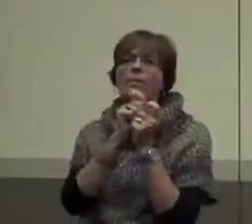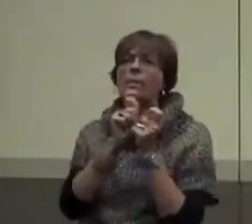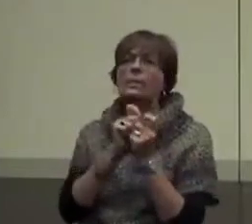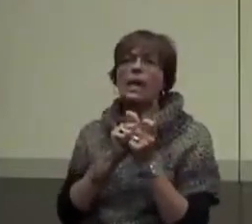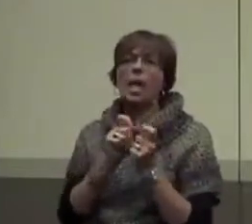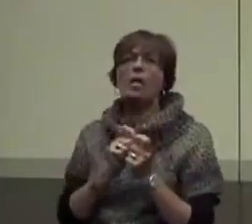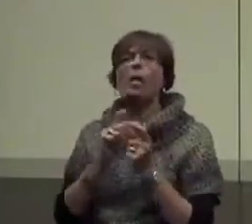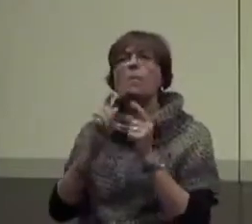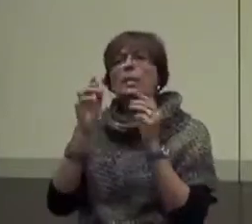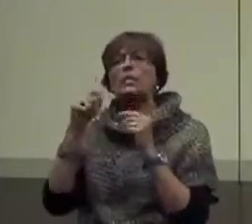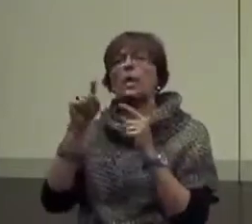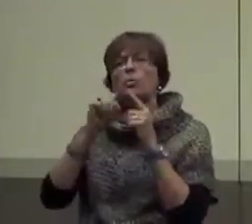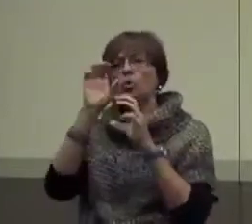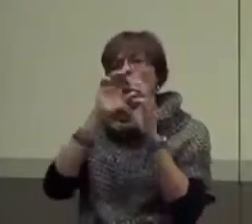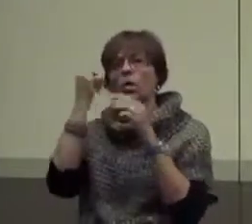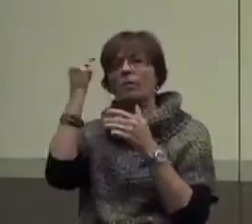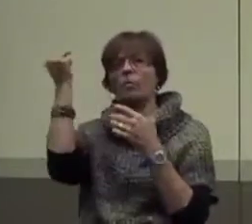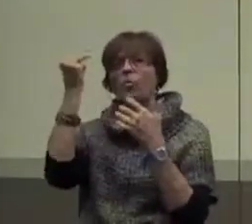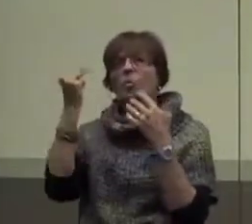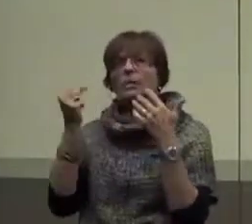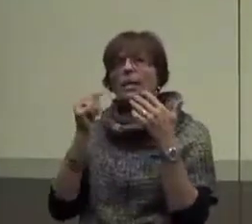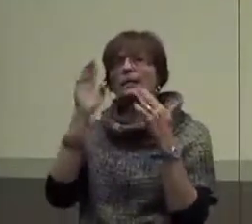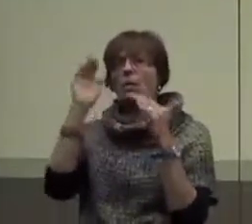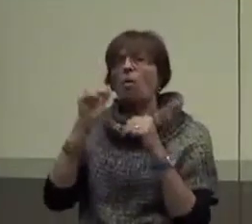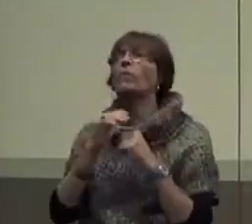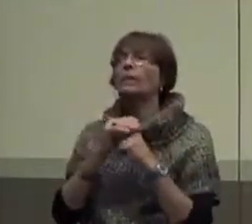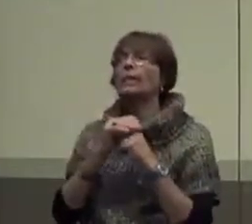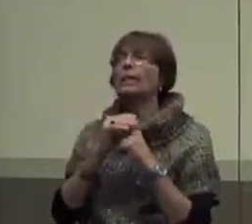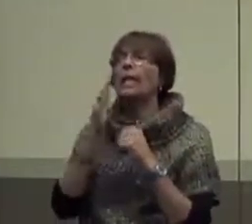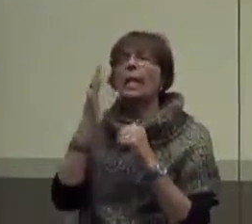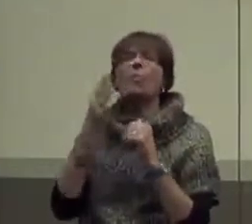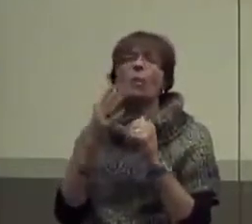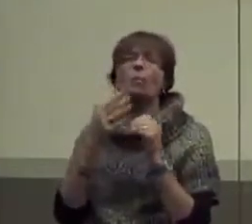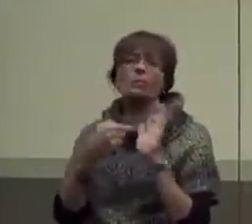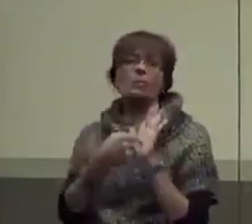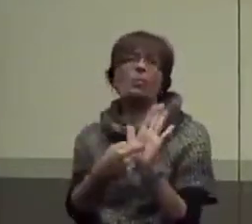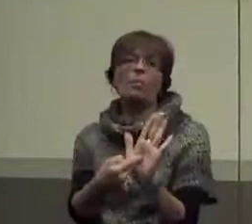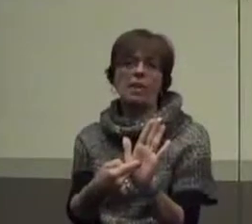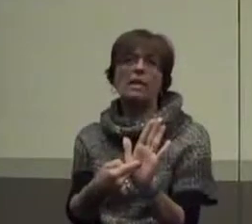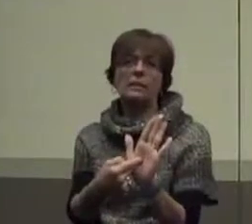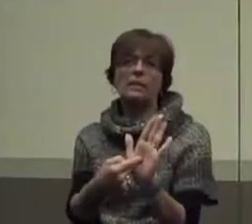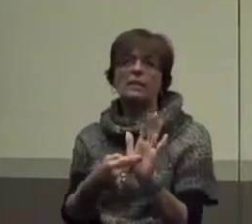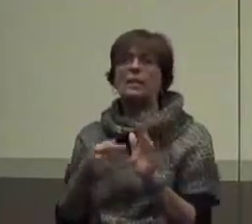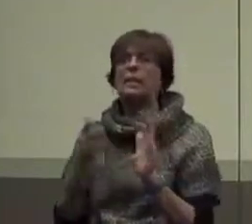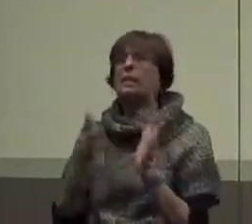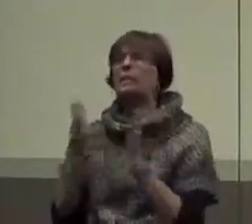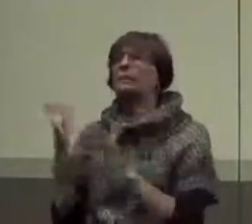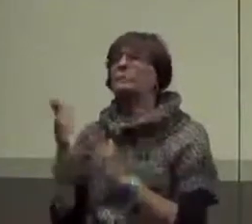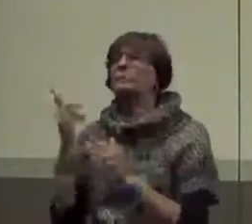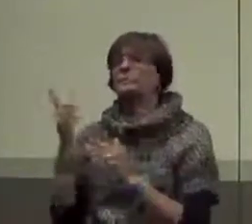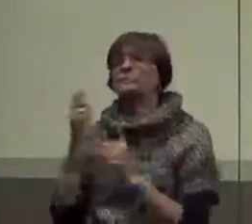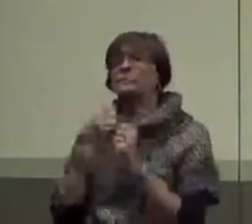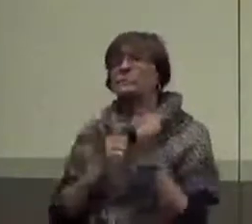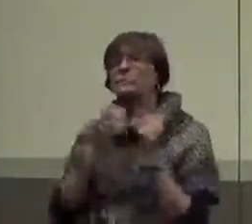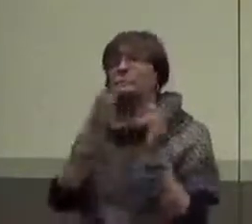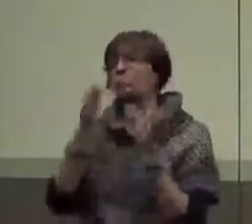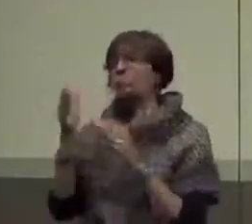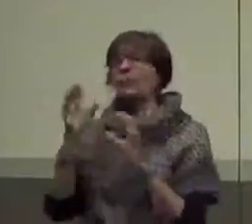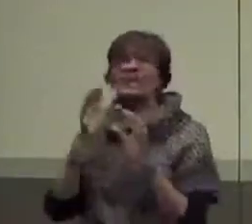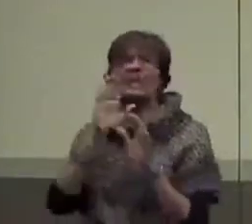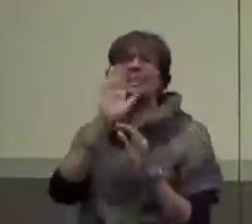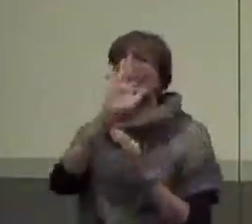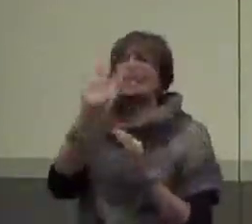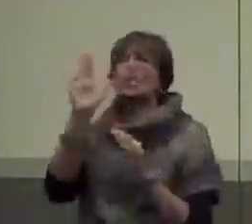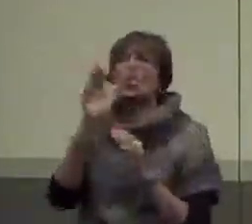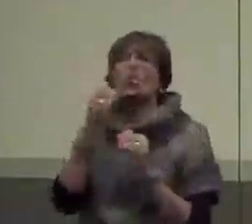detail, but teaching them to look for those things, and hopefully it'll be reflected that way, okay? And every person kind of does it their